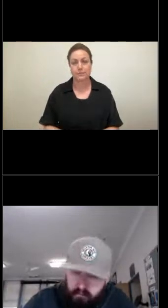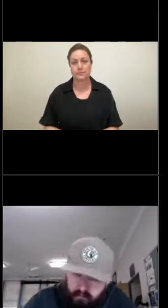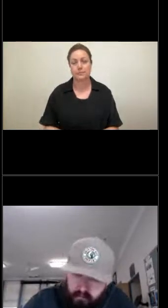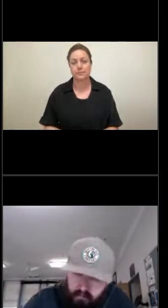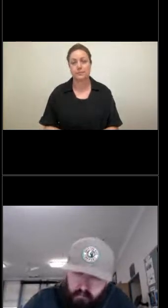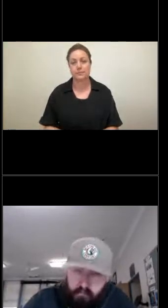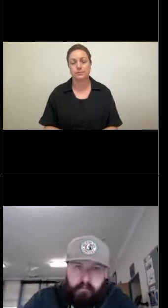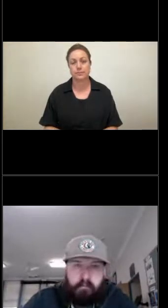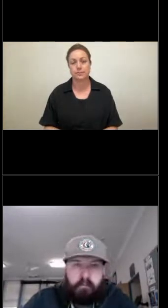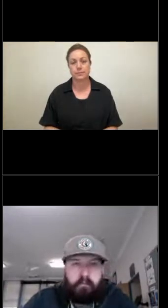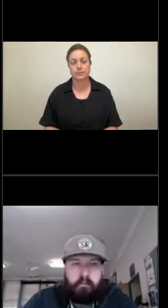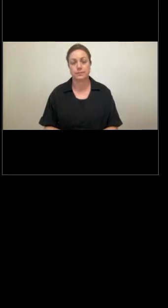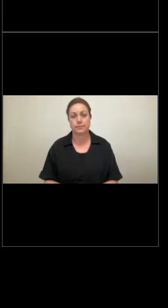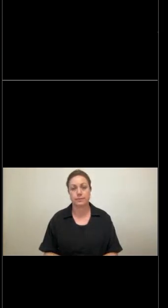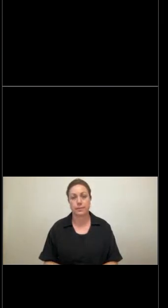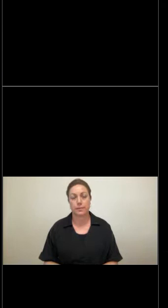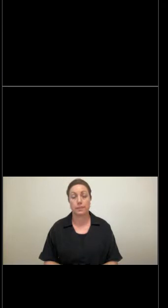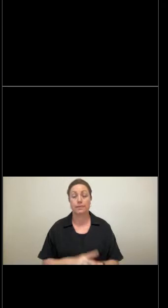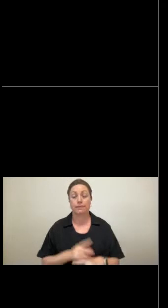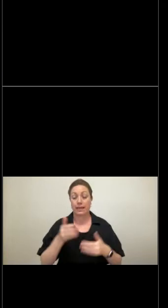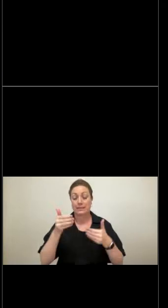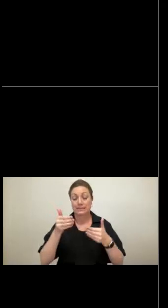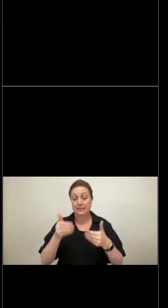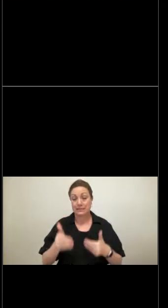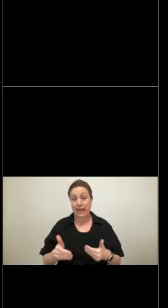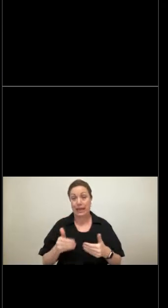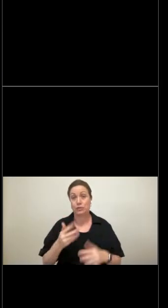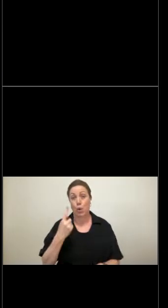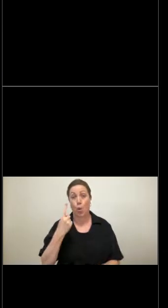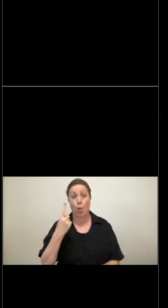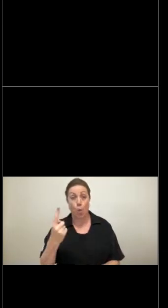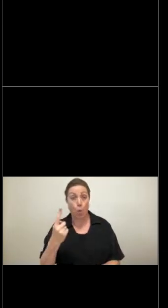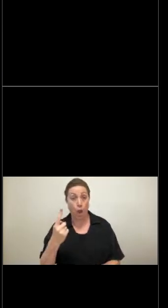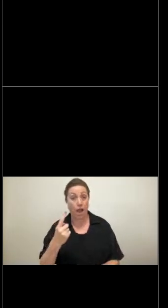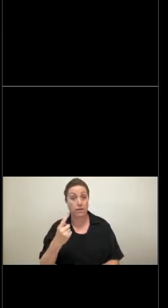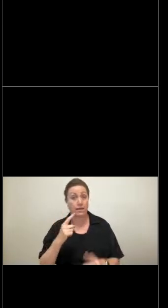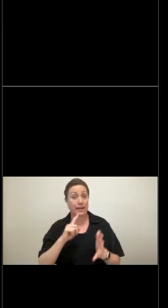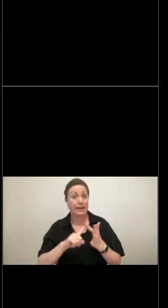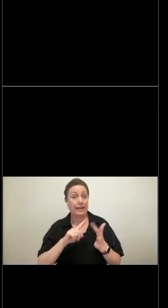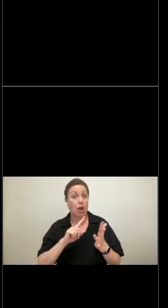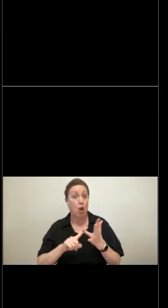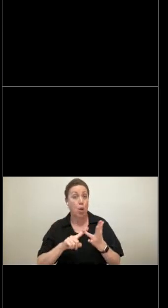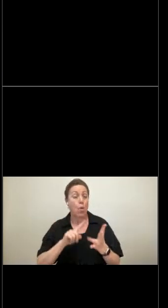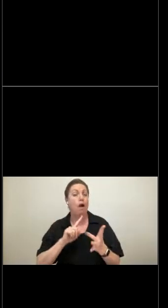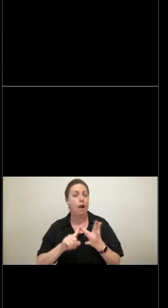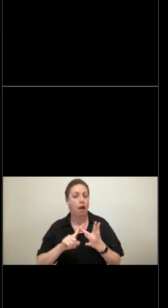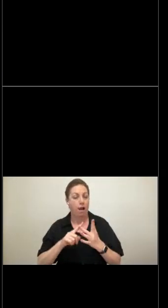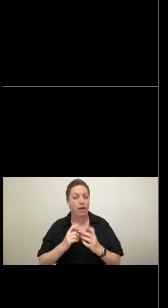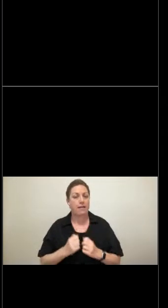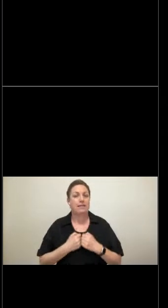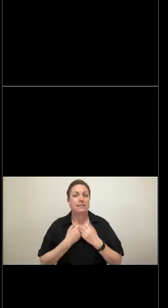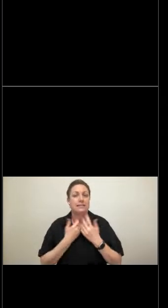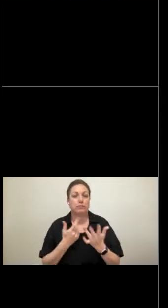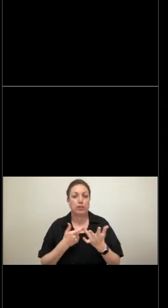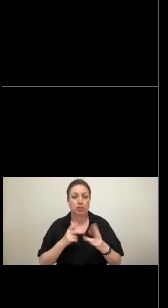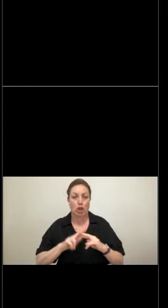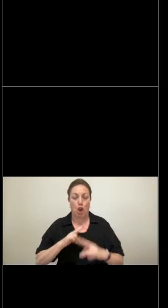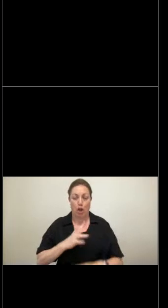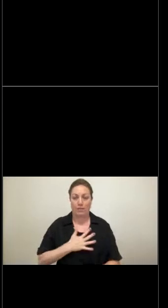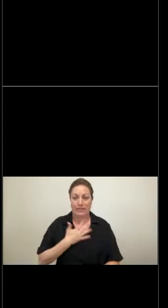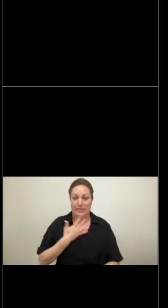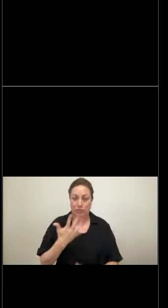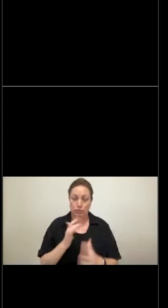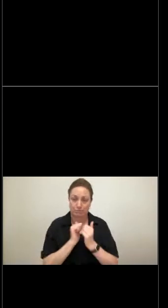This Stage 1 EOI is a partnership between Sydney Metro and Create New South Wales, and today you'll meet many of the